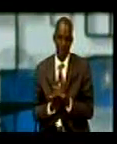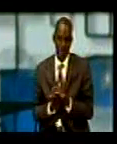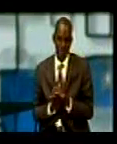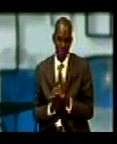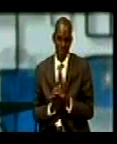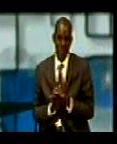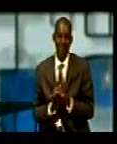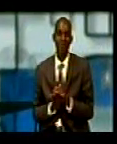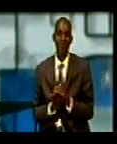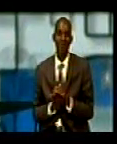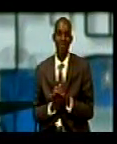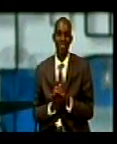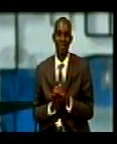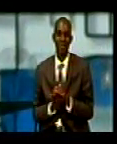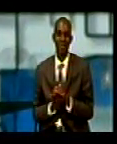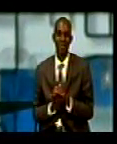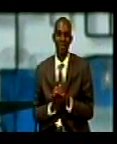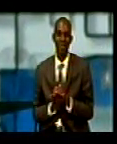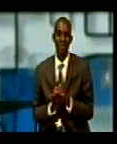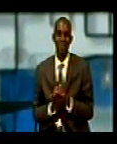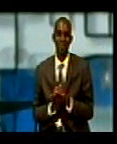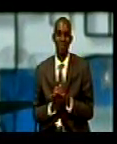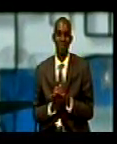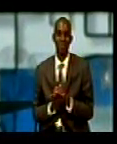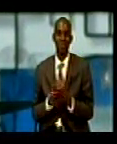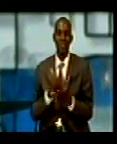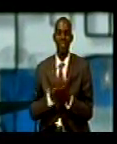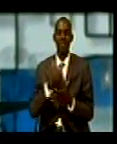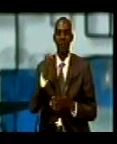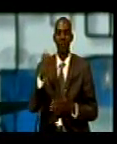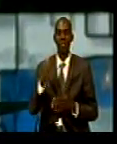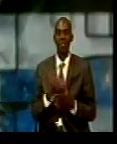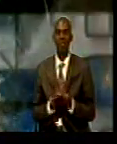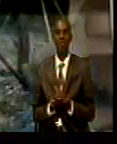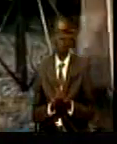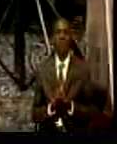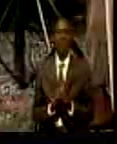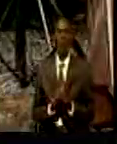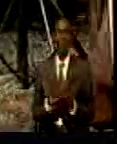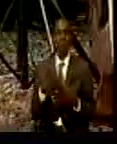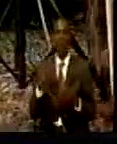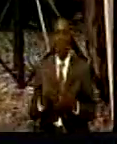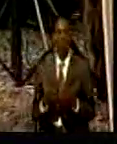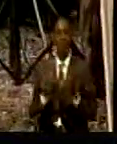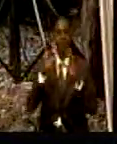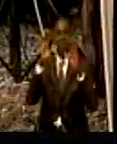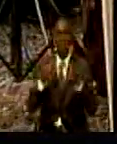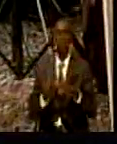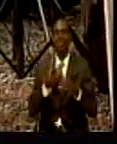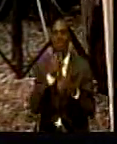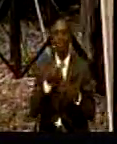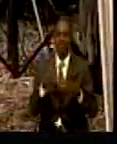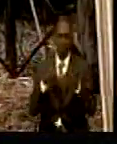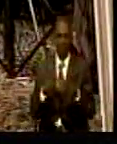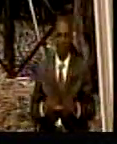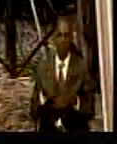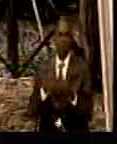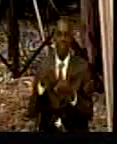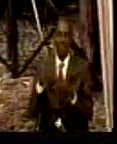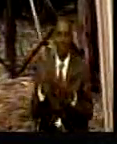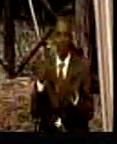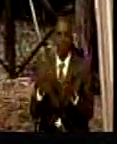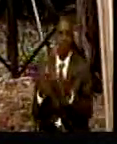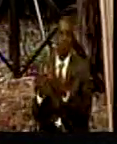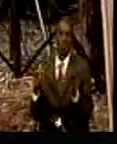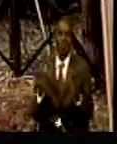will be permanent. Amen. The miracle is permanent. In the name of Jesus,